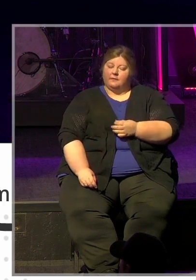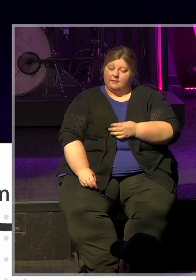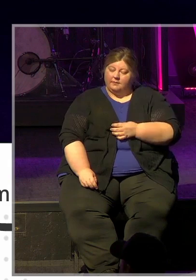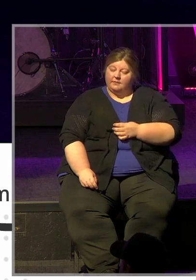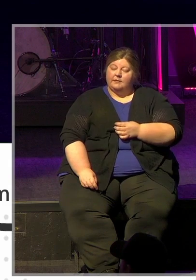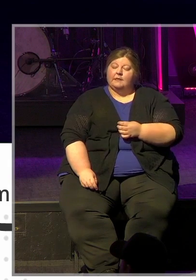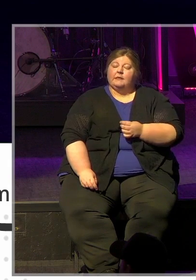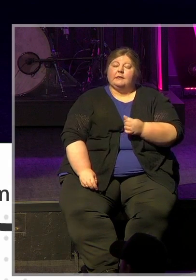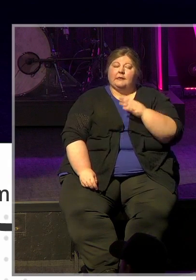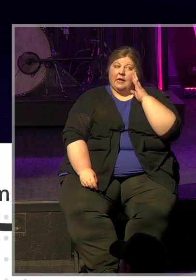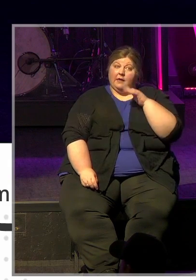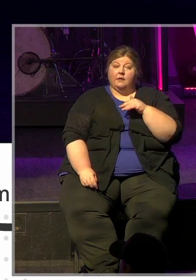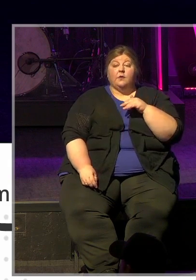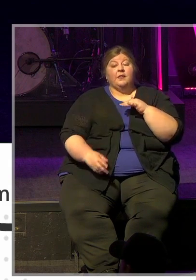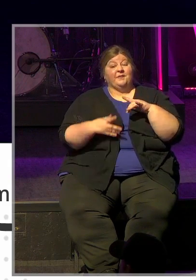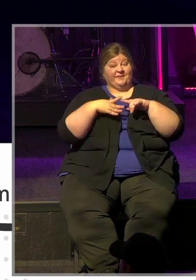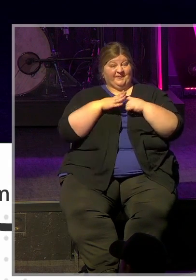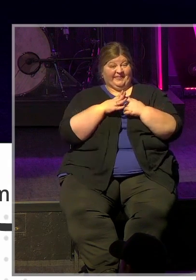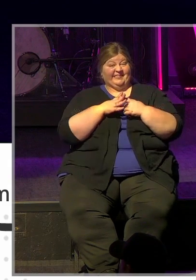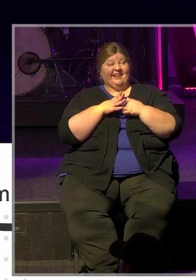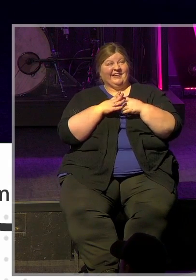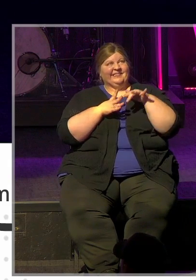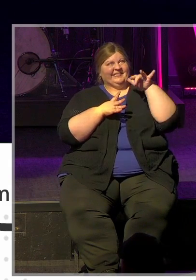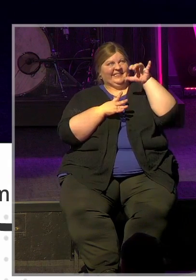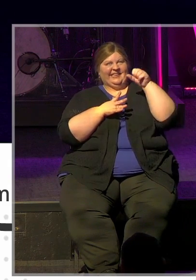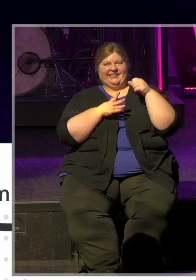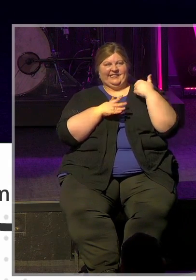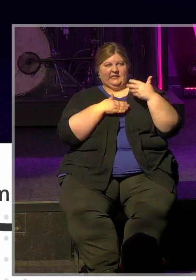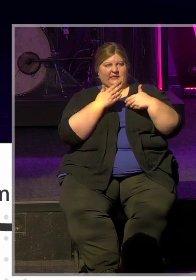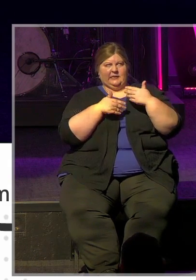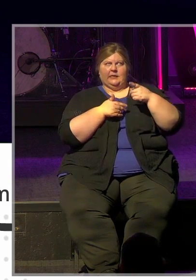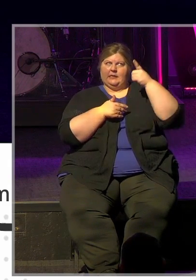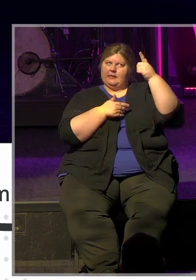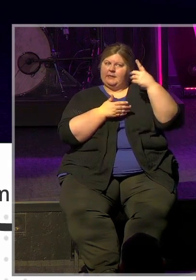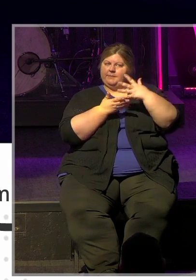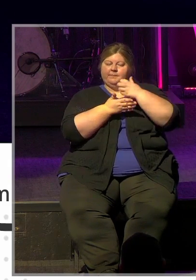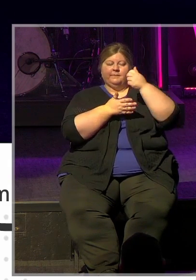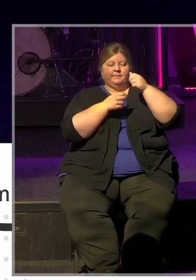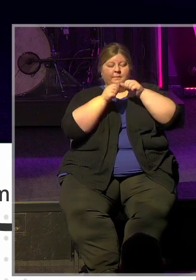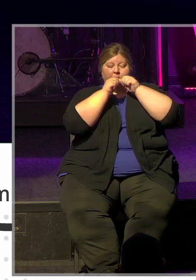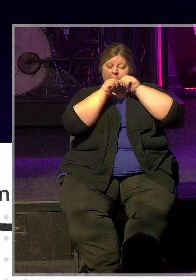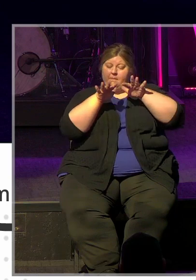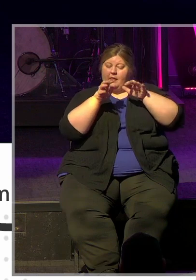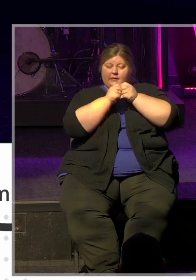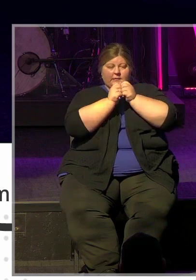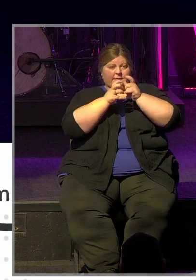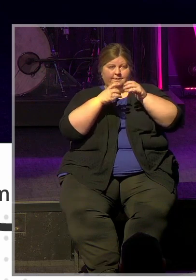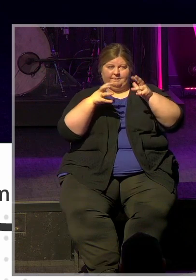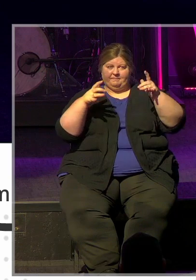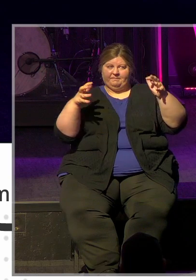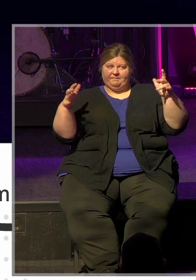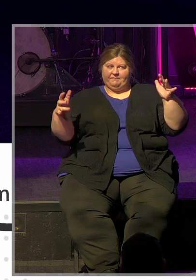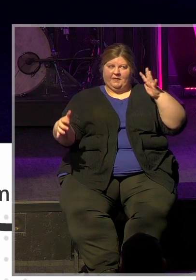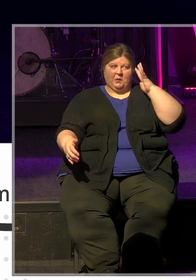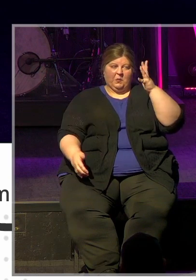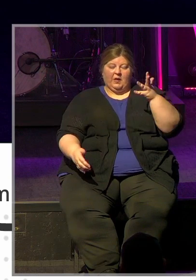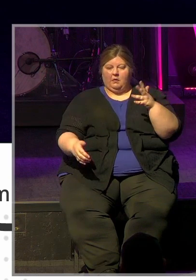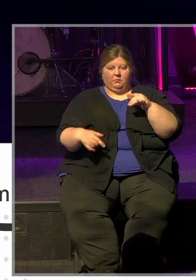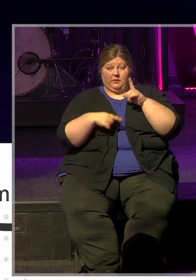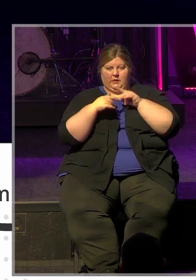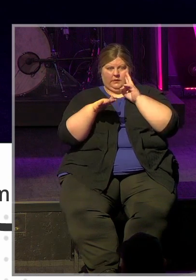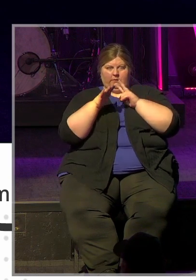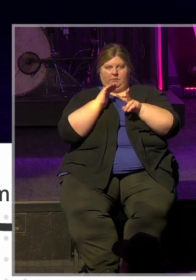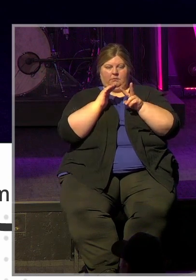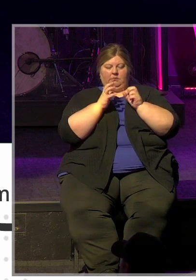we step out in faith and we say yes to the Lord, he's able to take that and bless it and multiply it in ways that we can't even imagine in